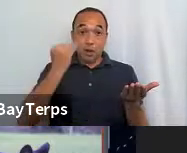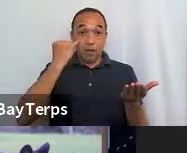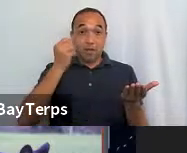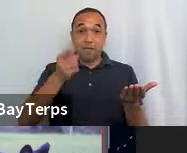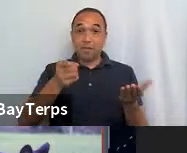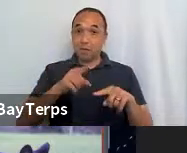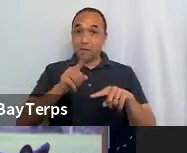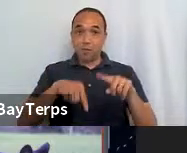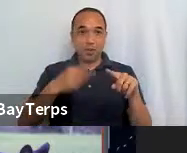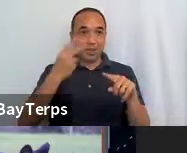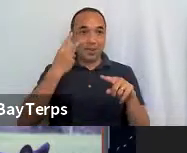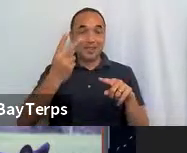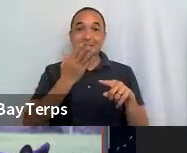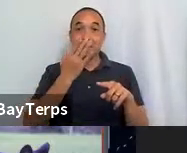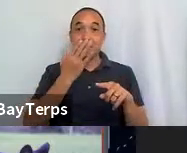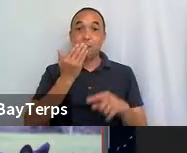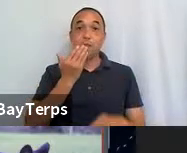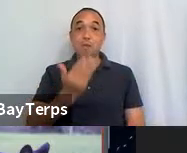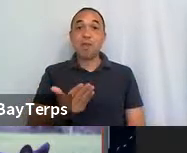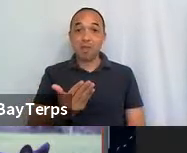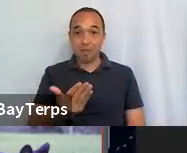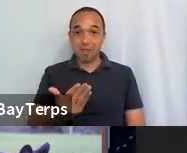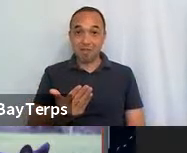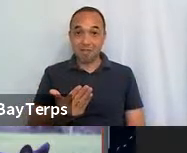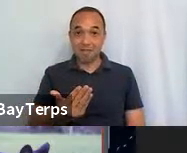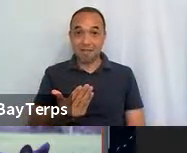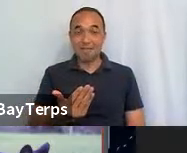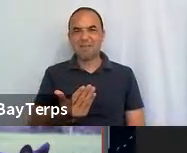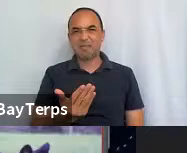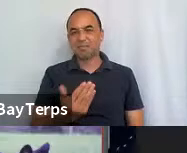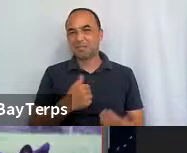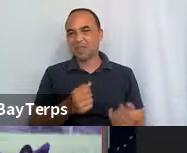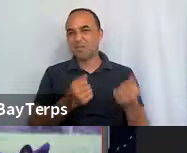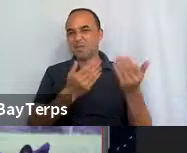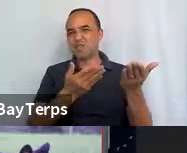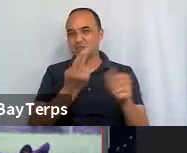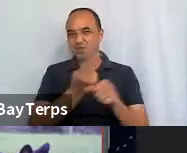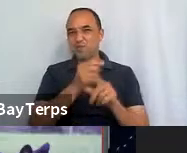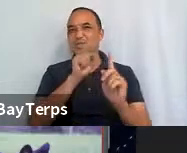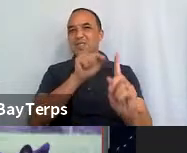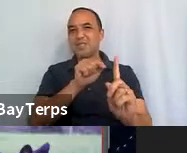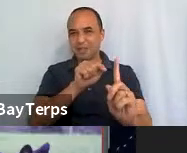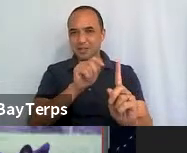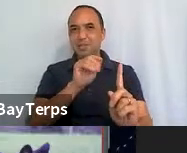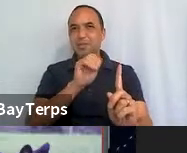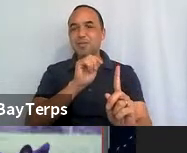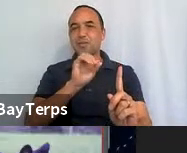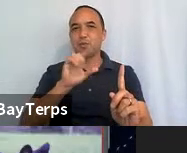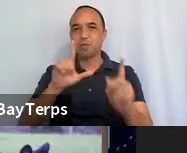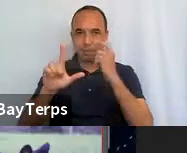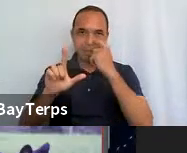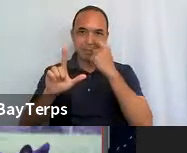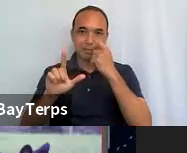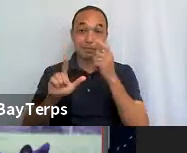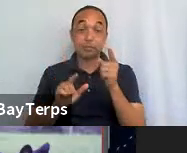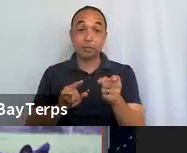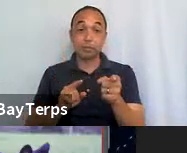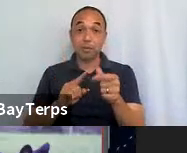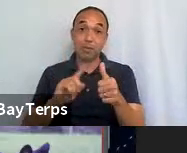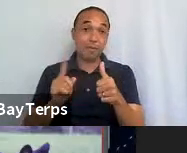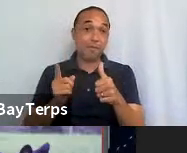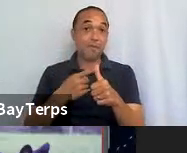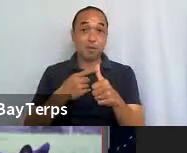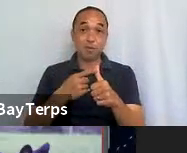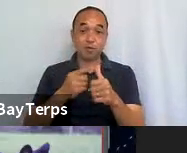see colors thoroughly, I would suggest just using this. So this is the first step in this